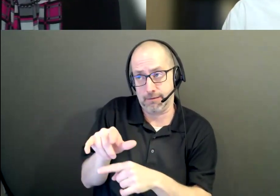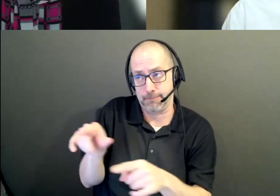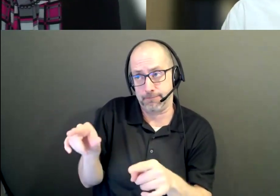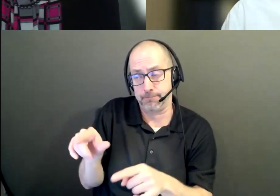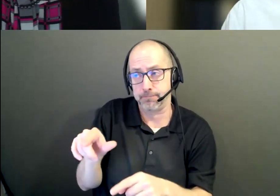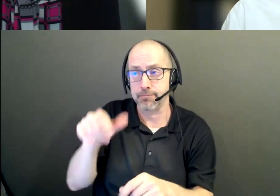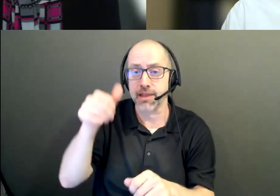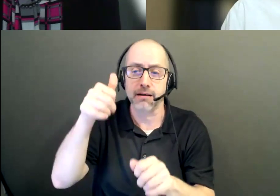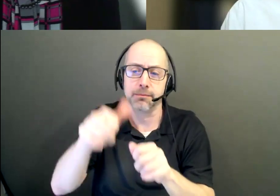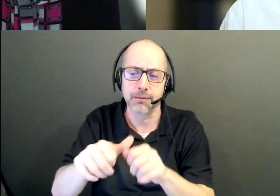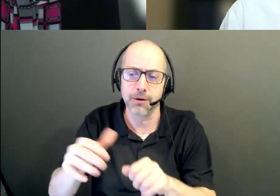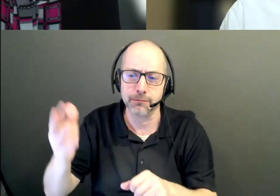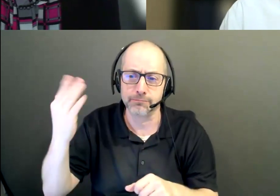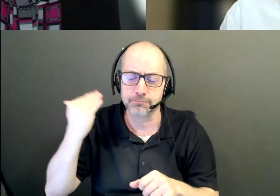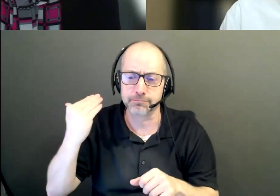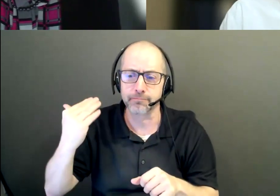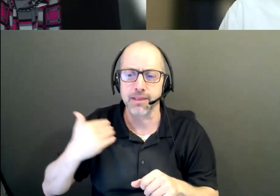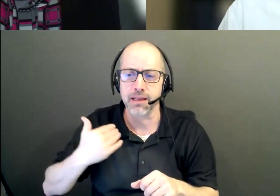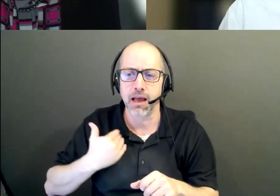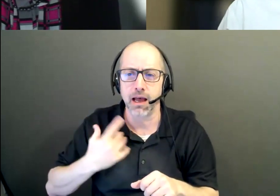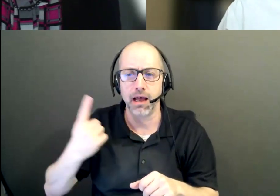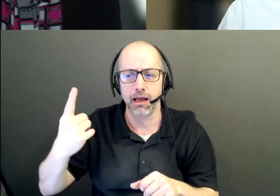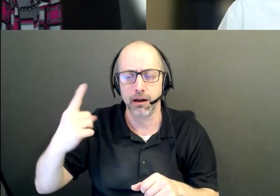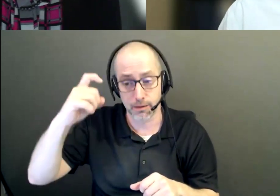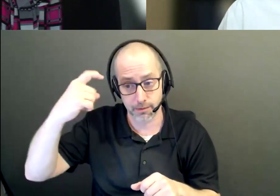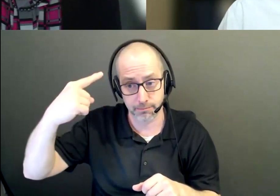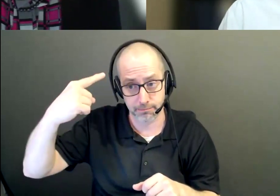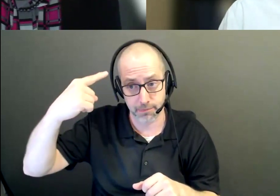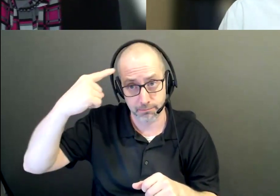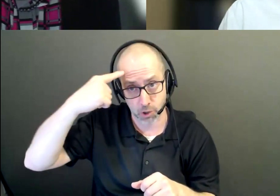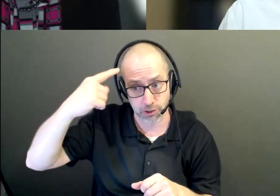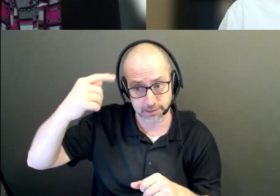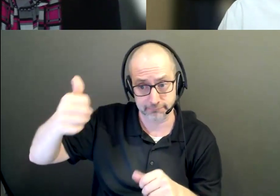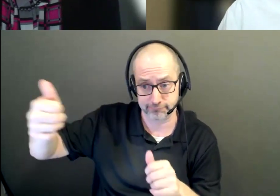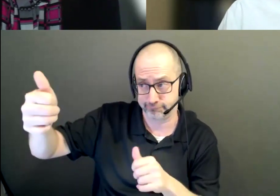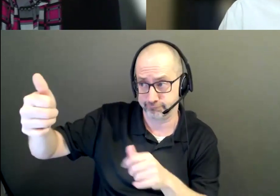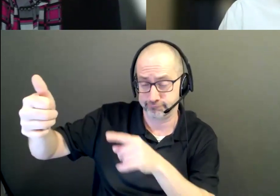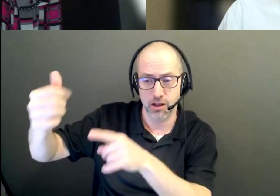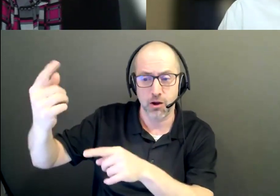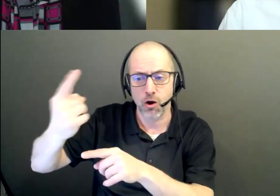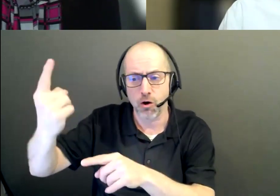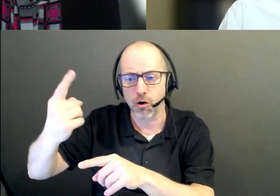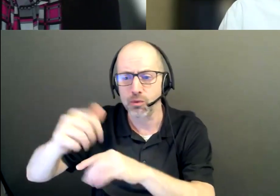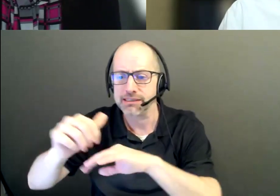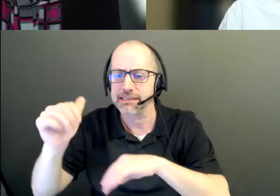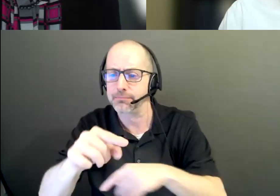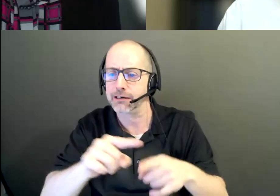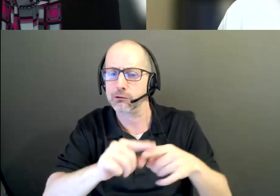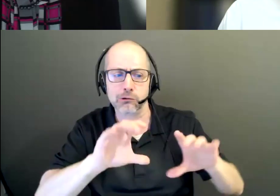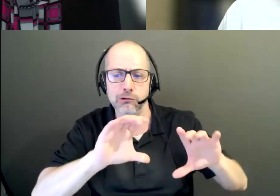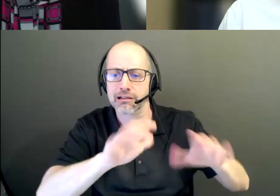remember one of my boss, excuse me, he would always send me to the classroom to fix